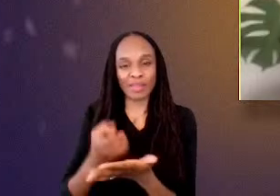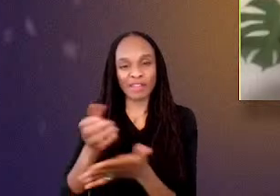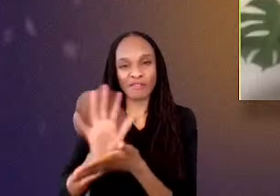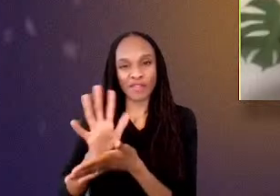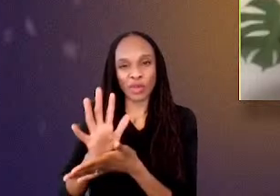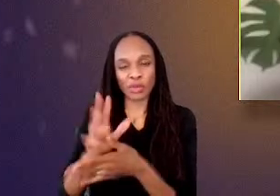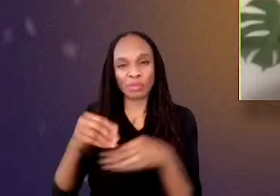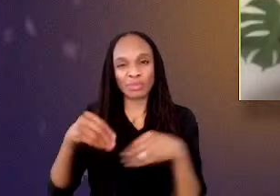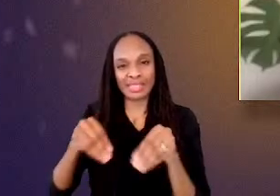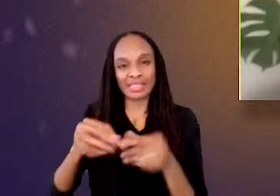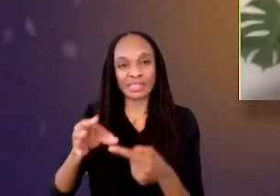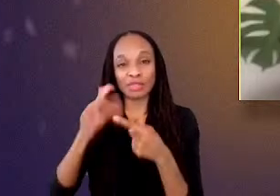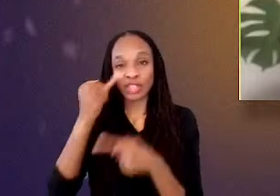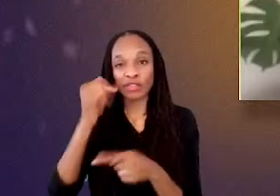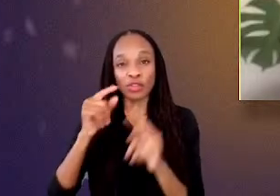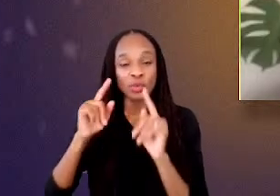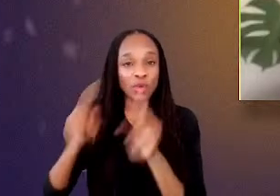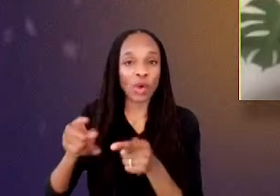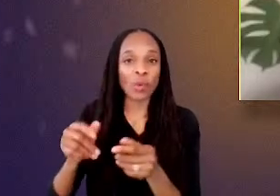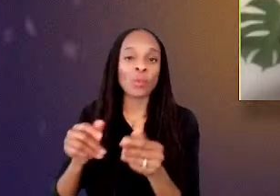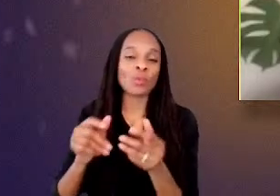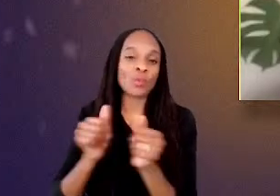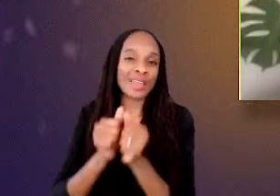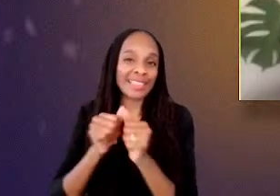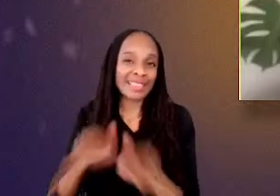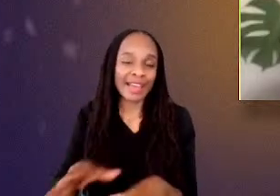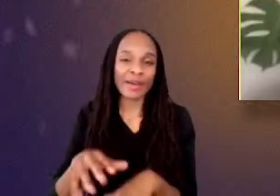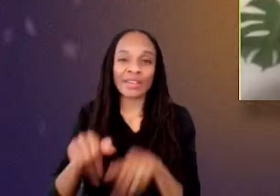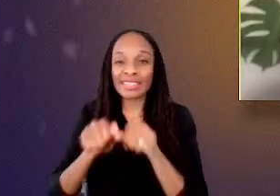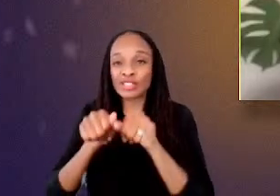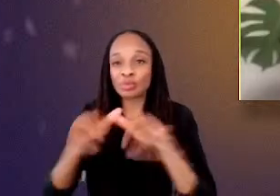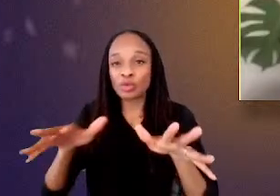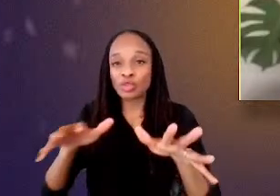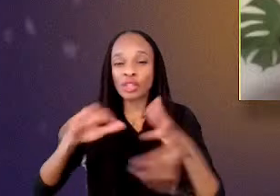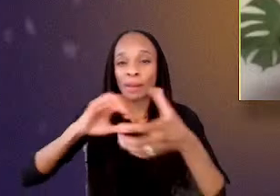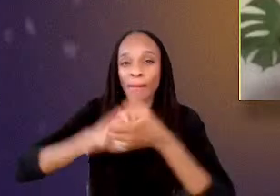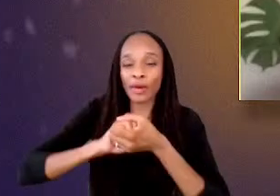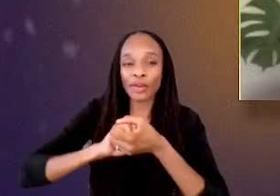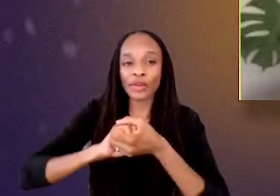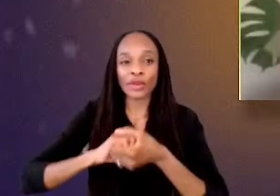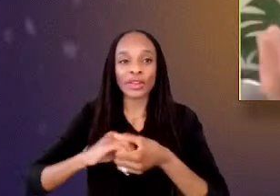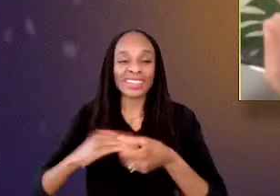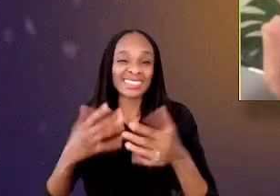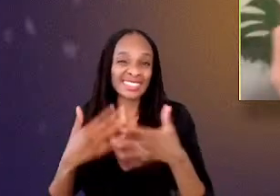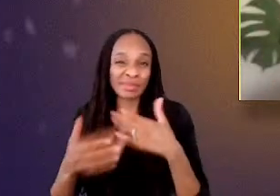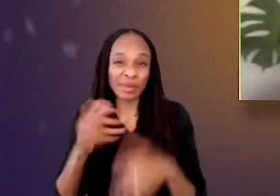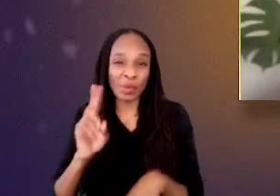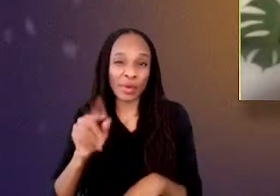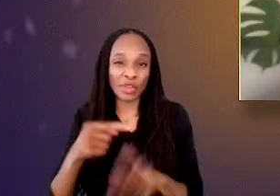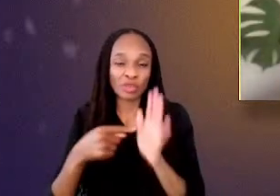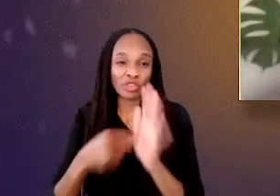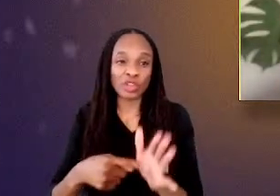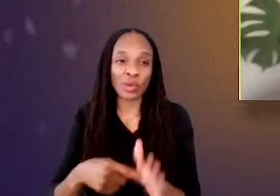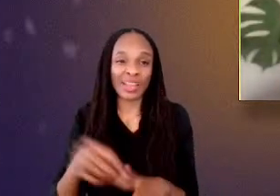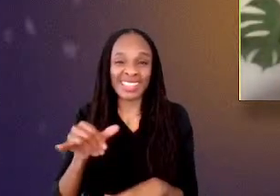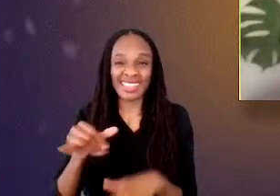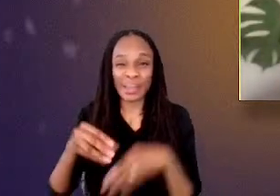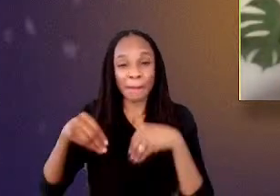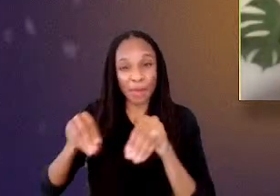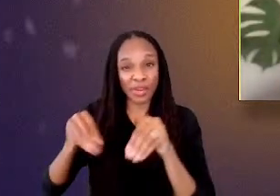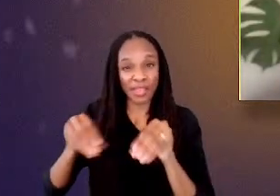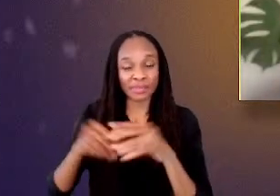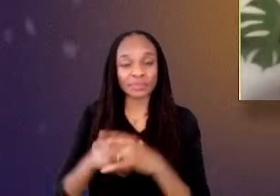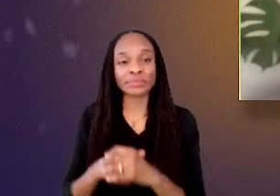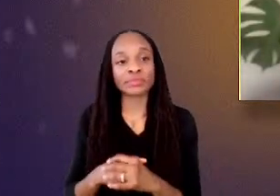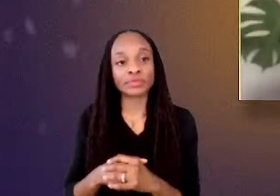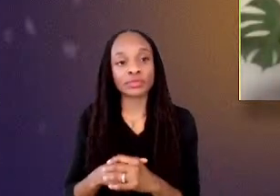going without a distribution partner into a film festival, you, irrespective of where you premiere, you're looking at it as a kind of market.